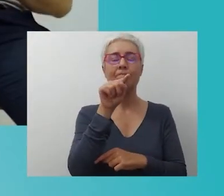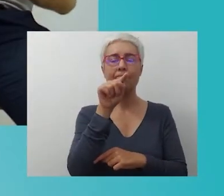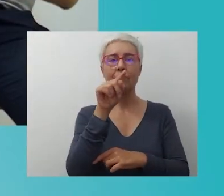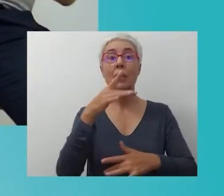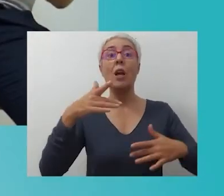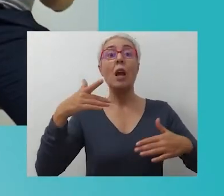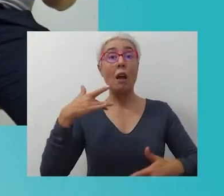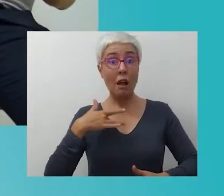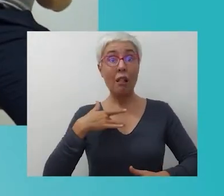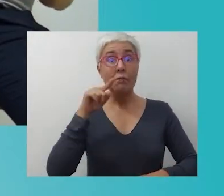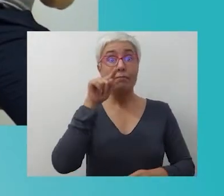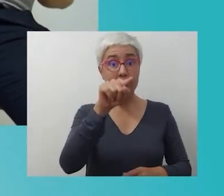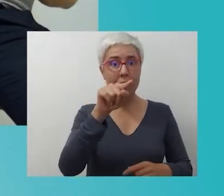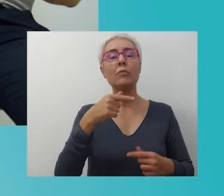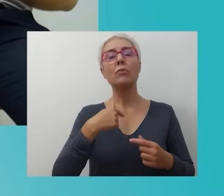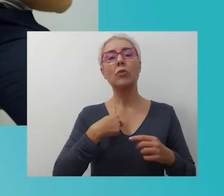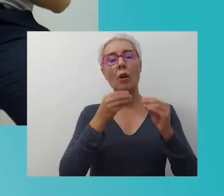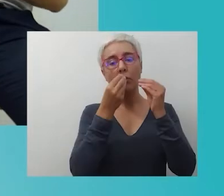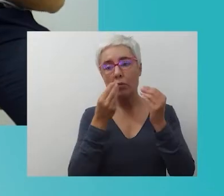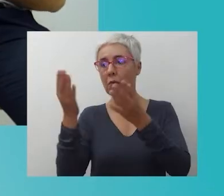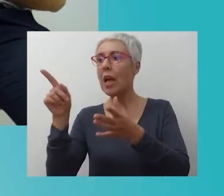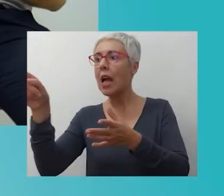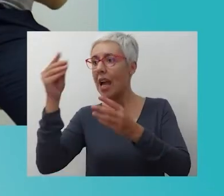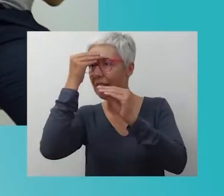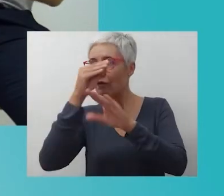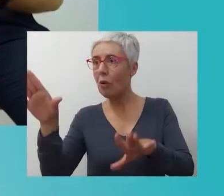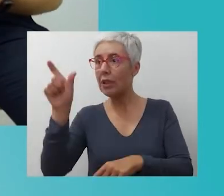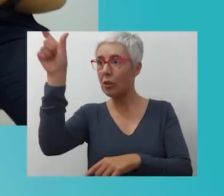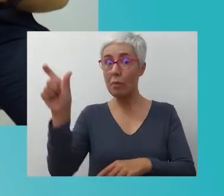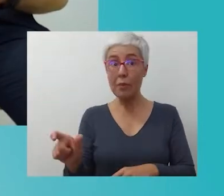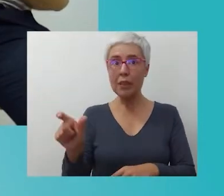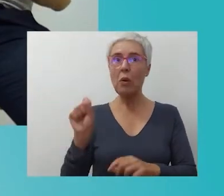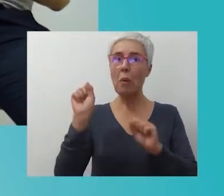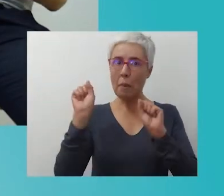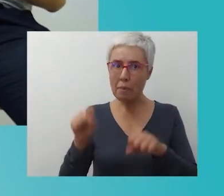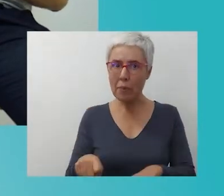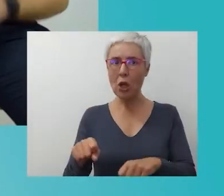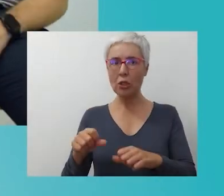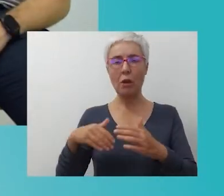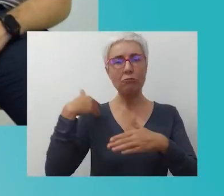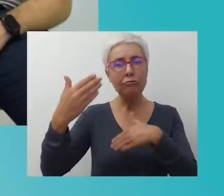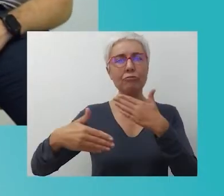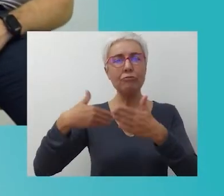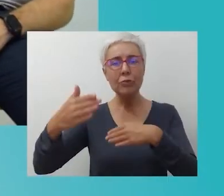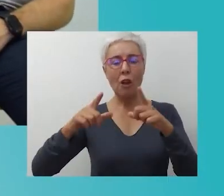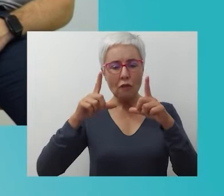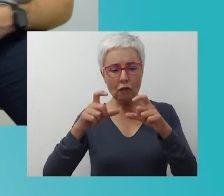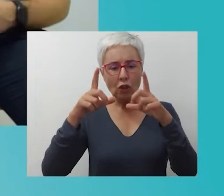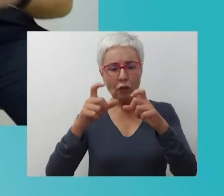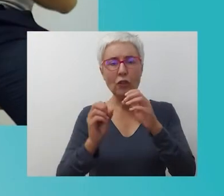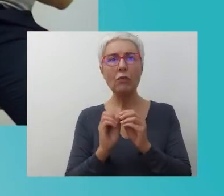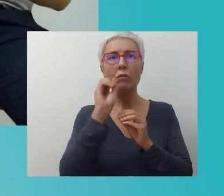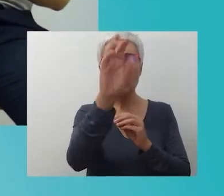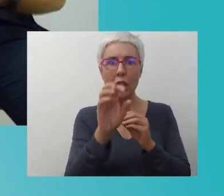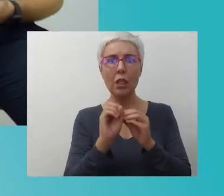has access to all the information, including alerts, to upload pictures with a certain frequency.